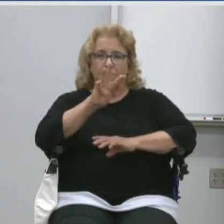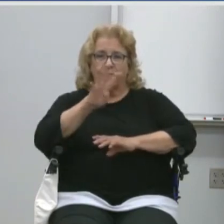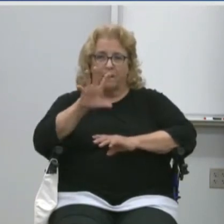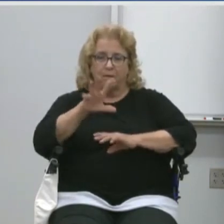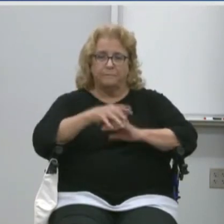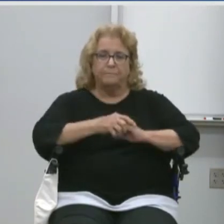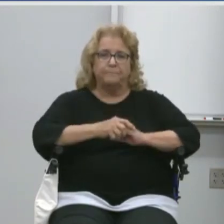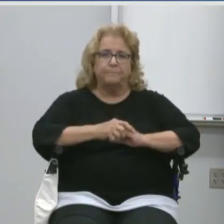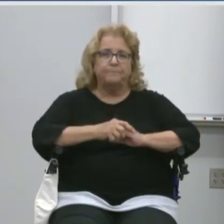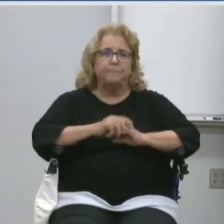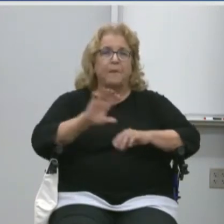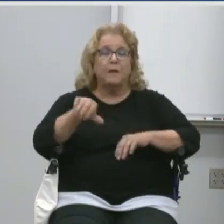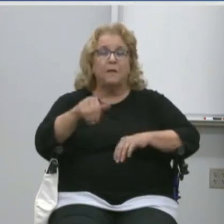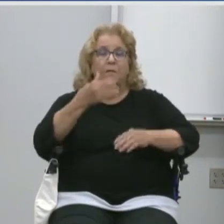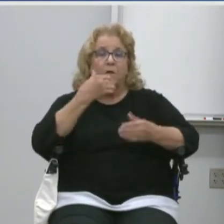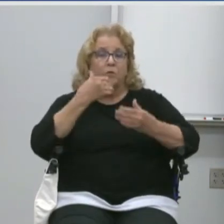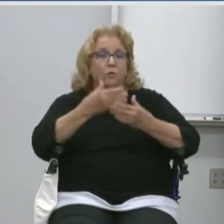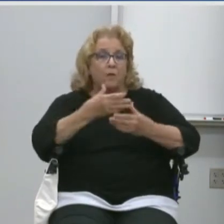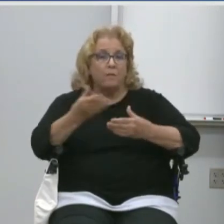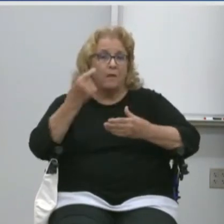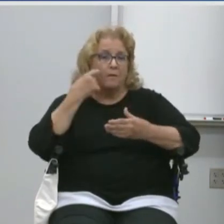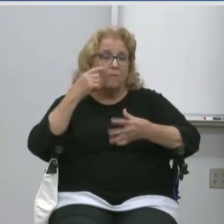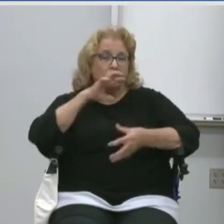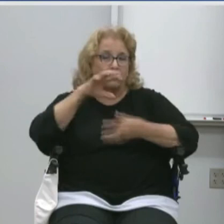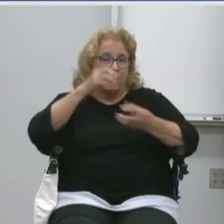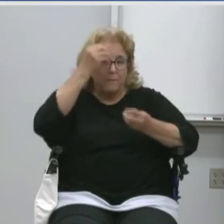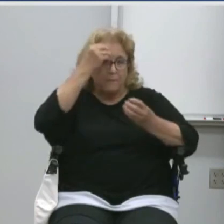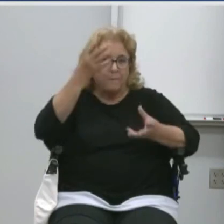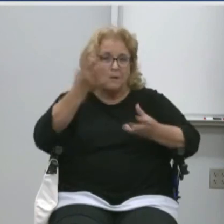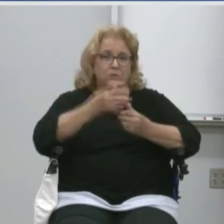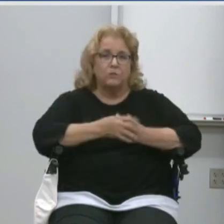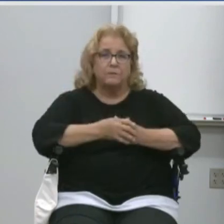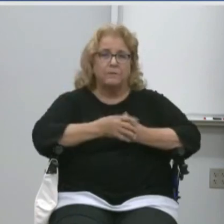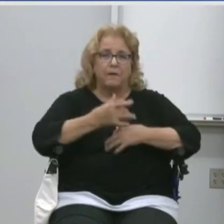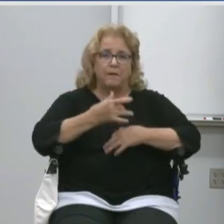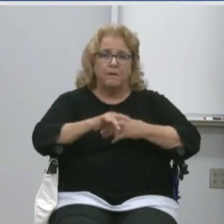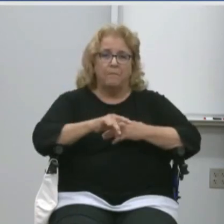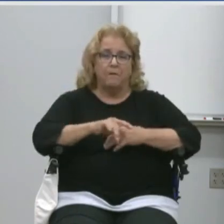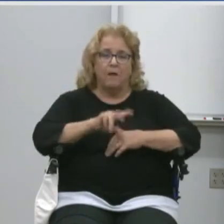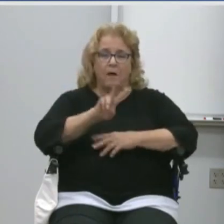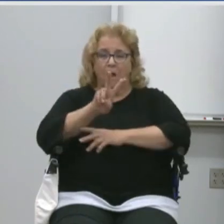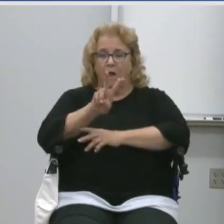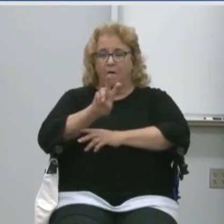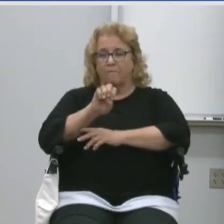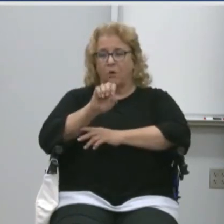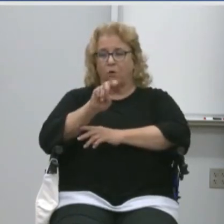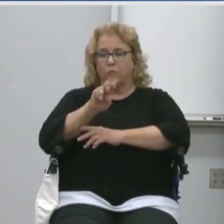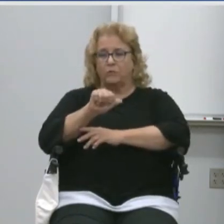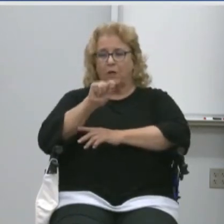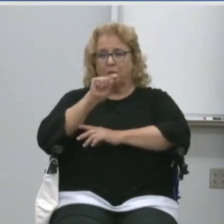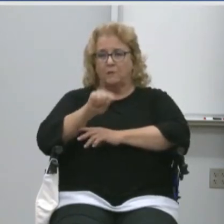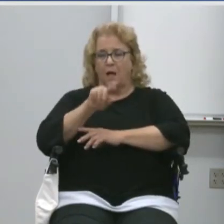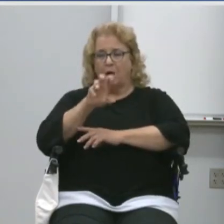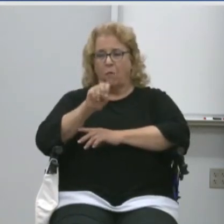866-345-0345. Another good resource for storm information is available at